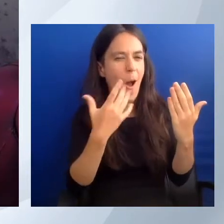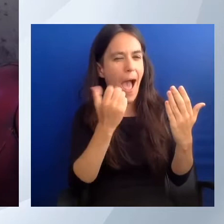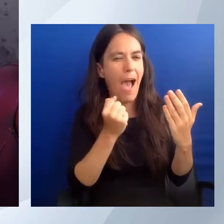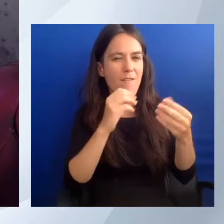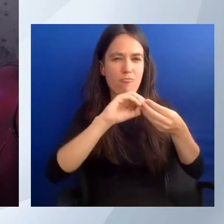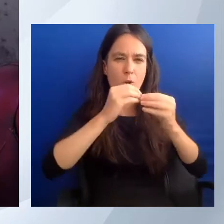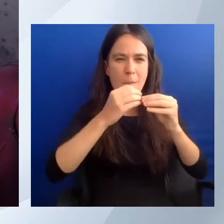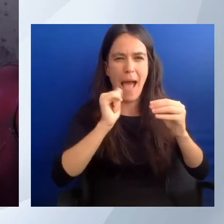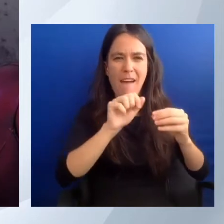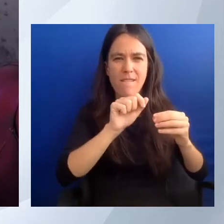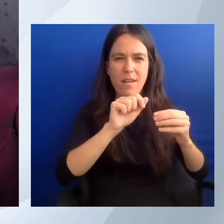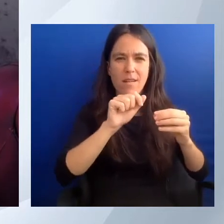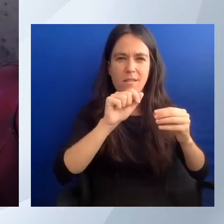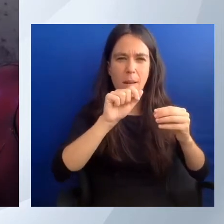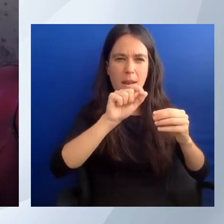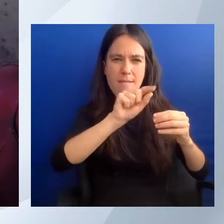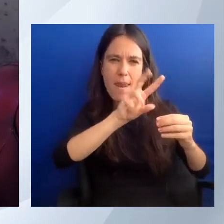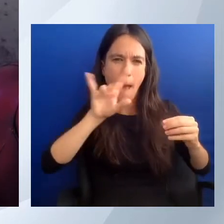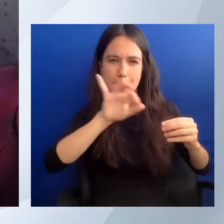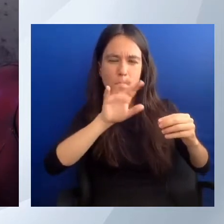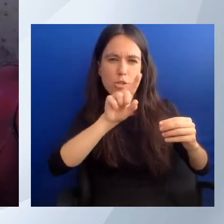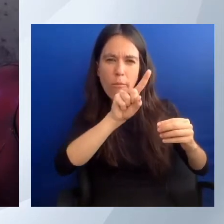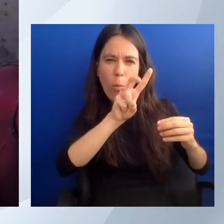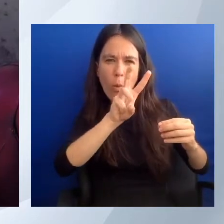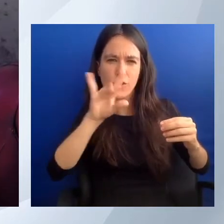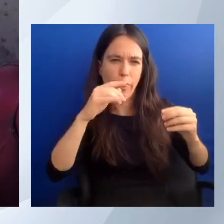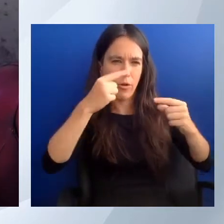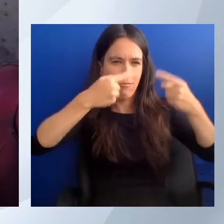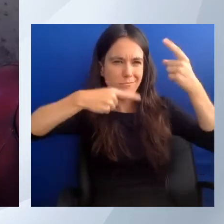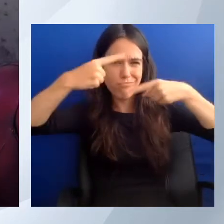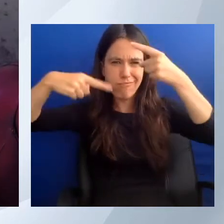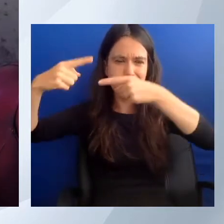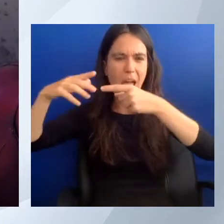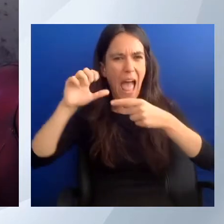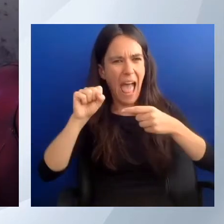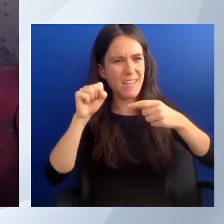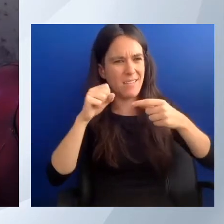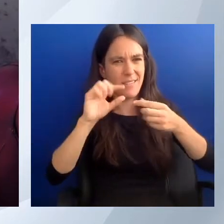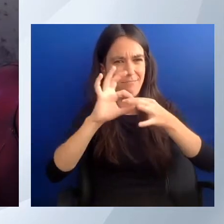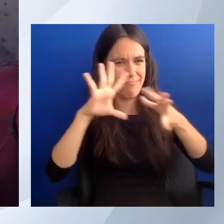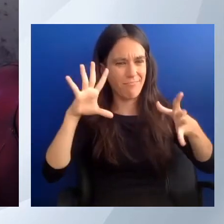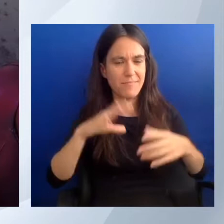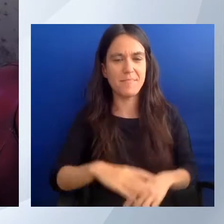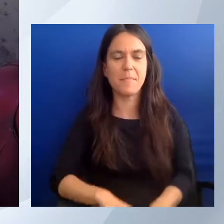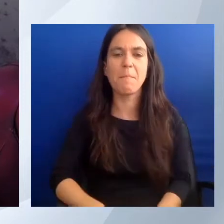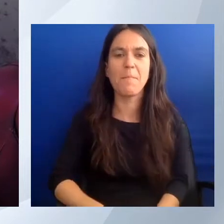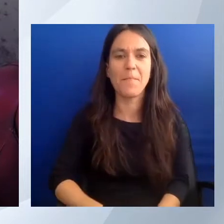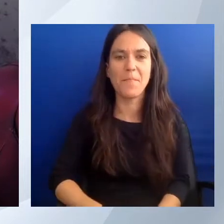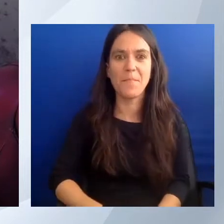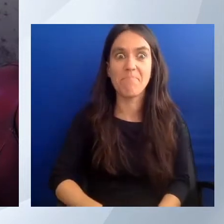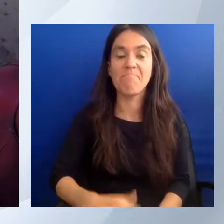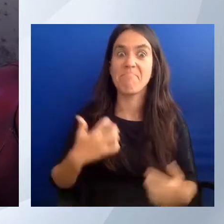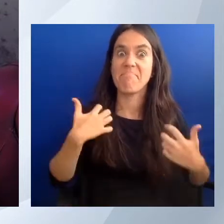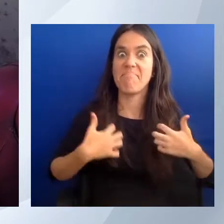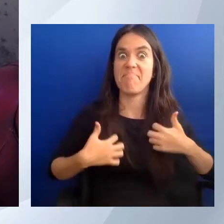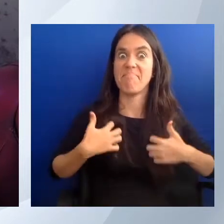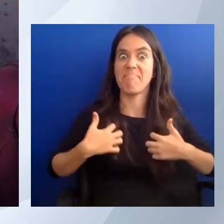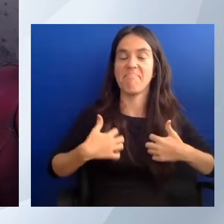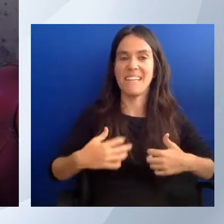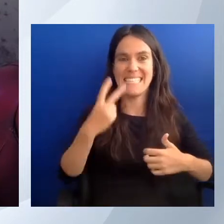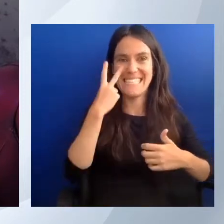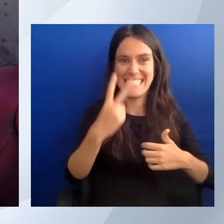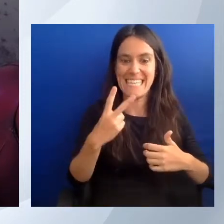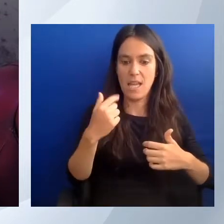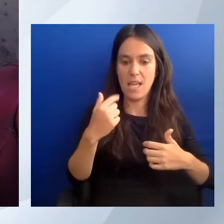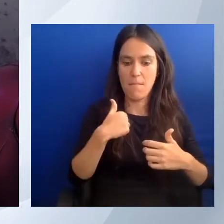and improving fairness in the models. Wow, making a model which detects if your model is